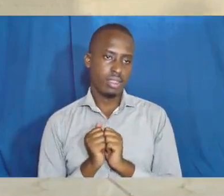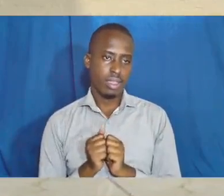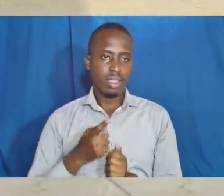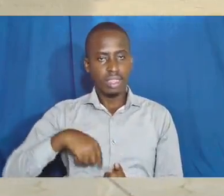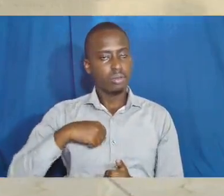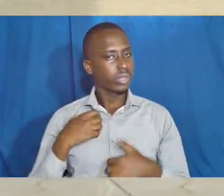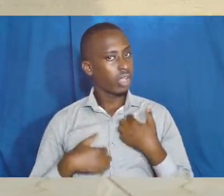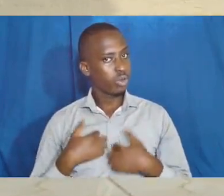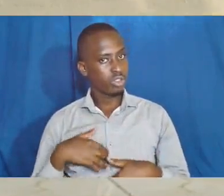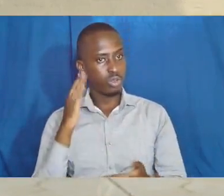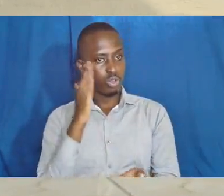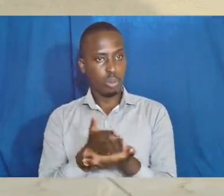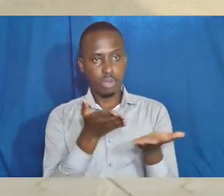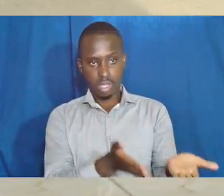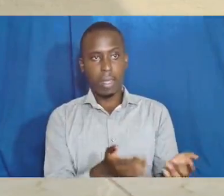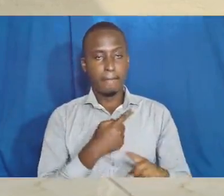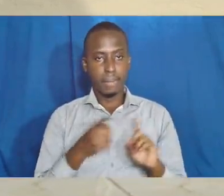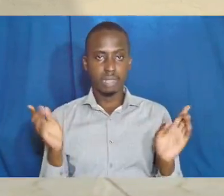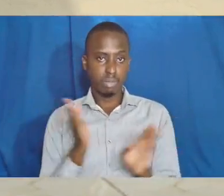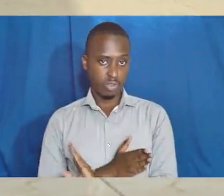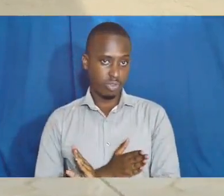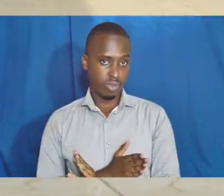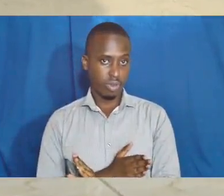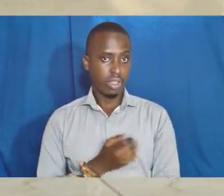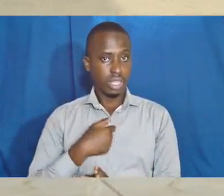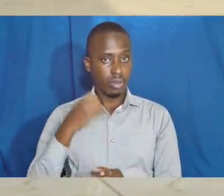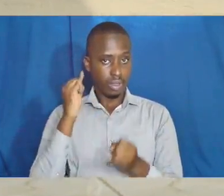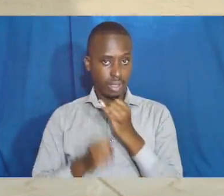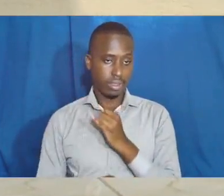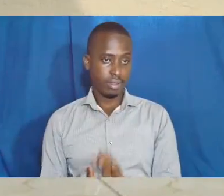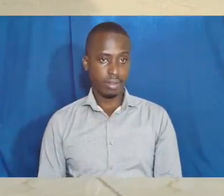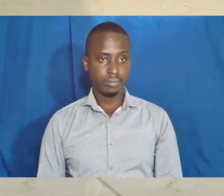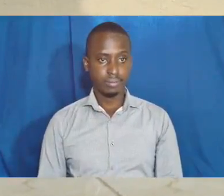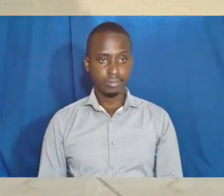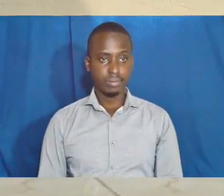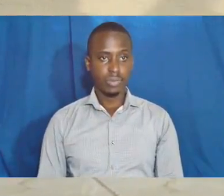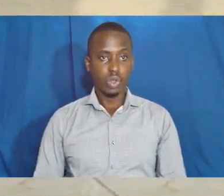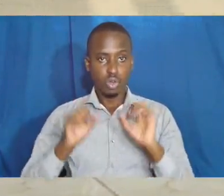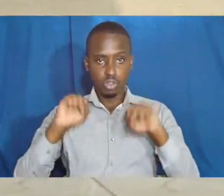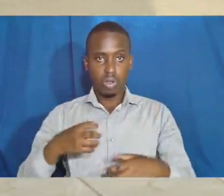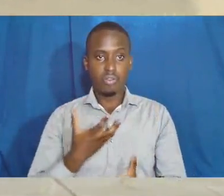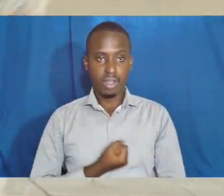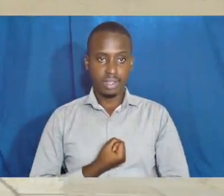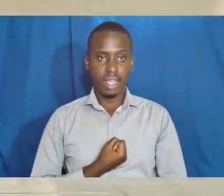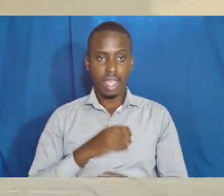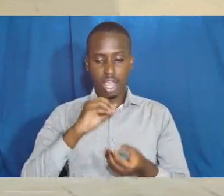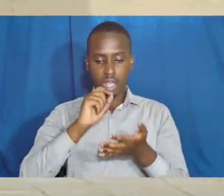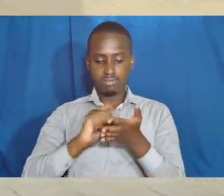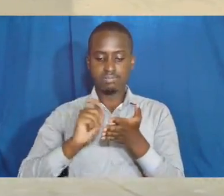I wish to stop here, but before I wind up, can you please take note of